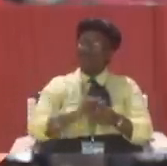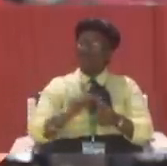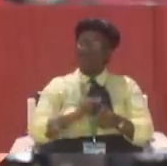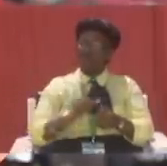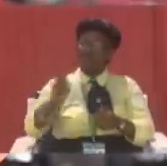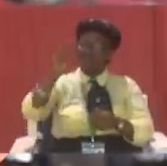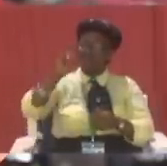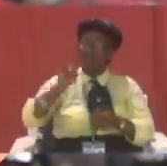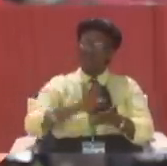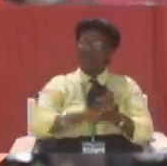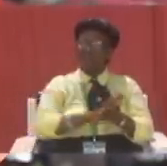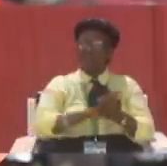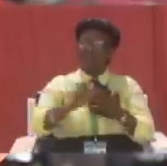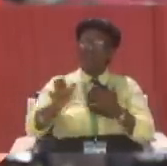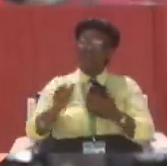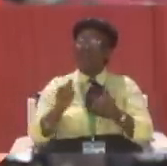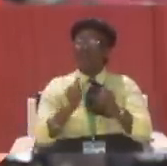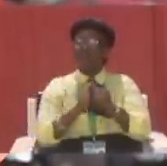with His precious blood,